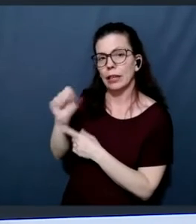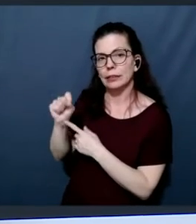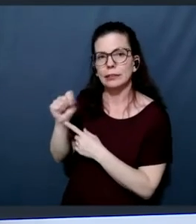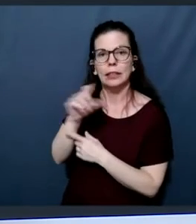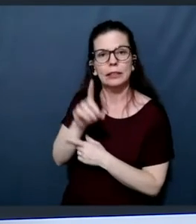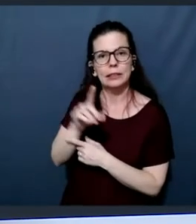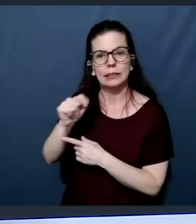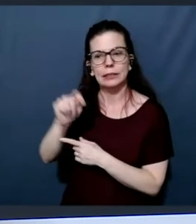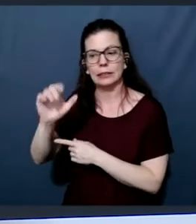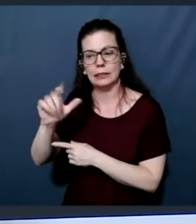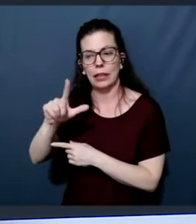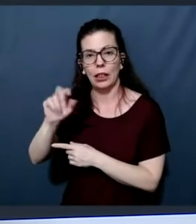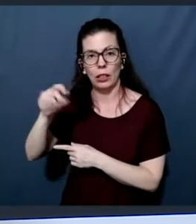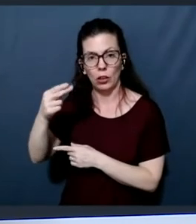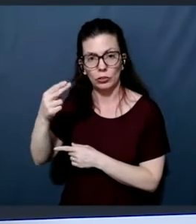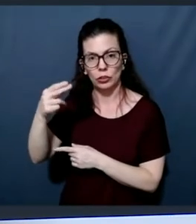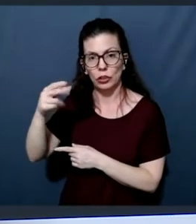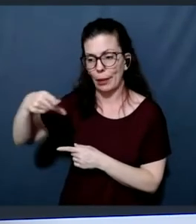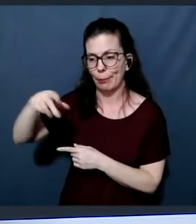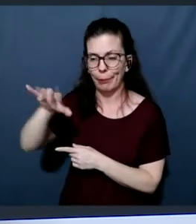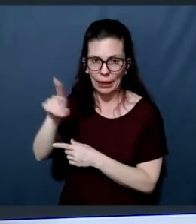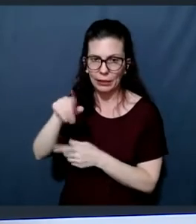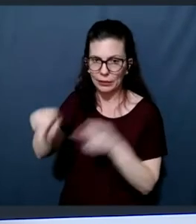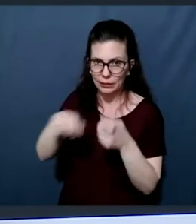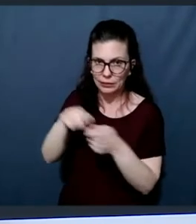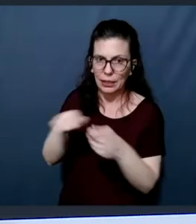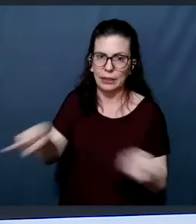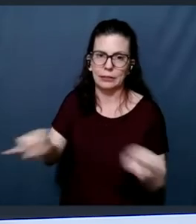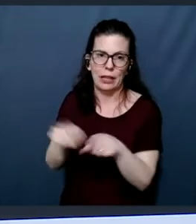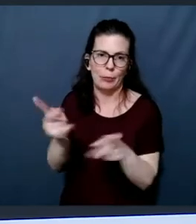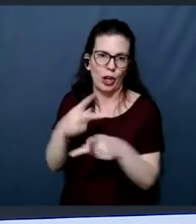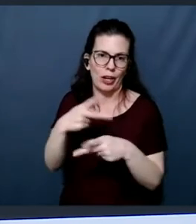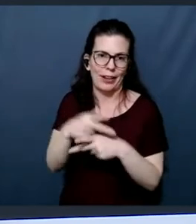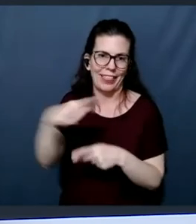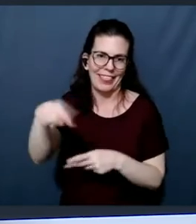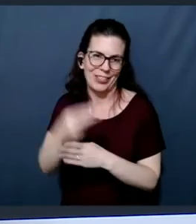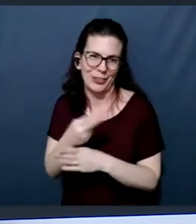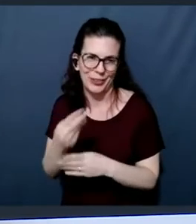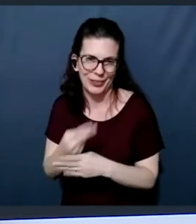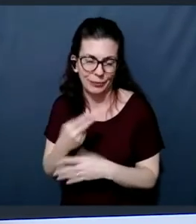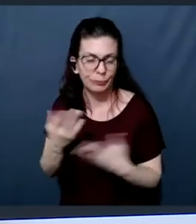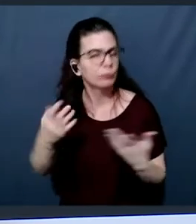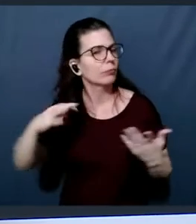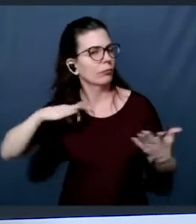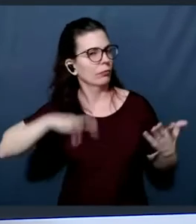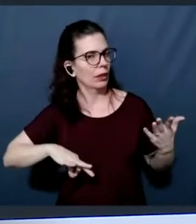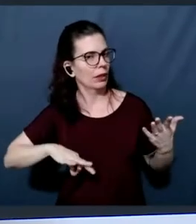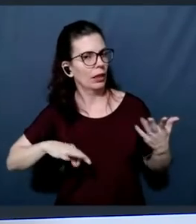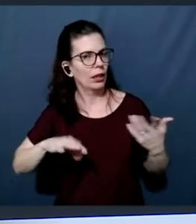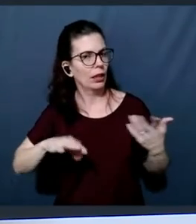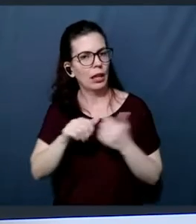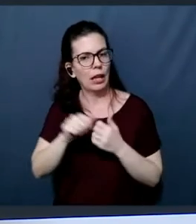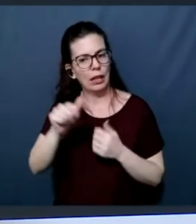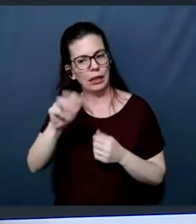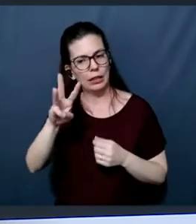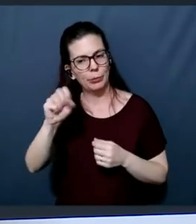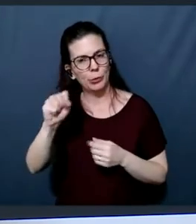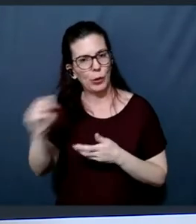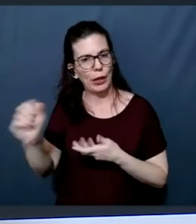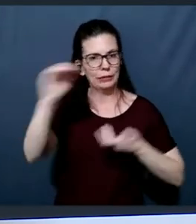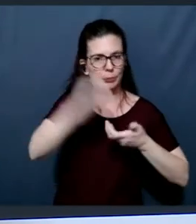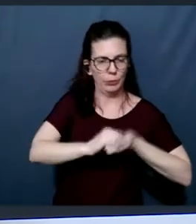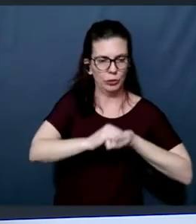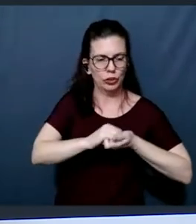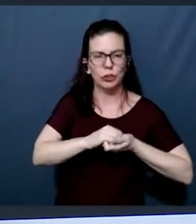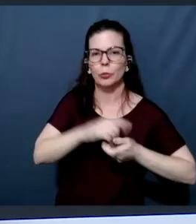Yep. is the exact same product that they get to use. Okay. The benefit is with AWS, we've built in some of the